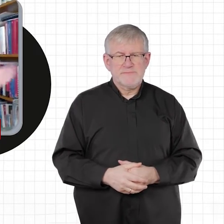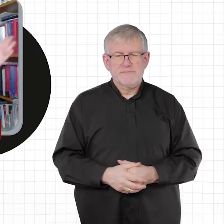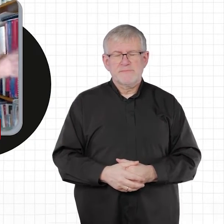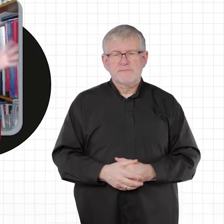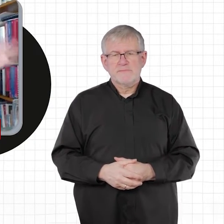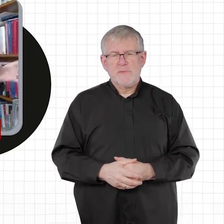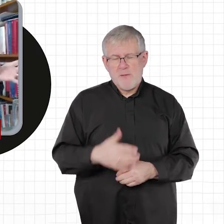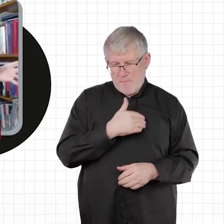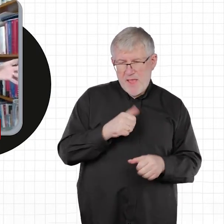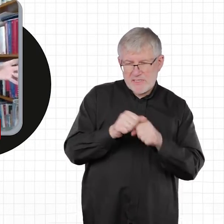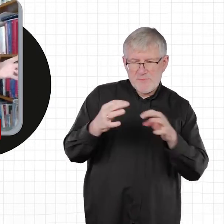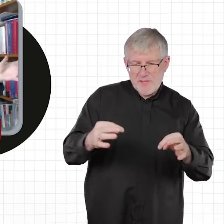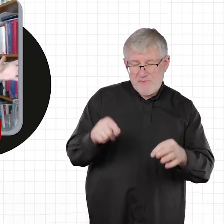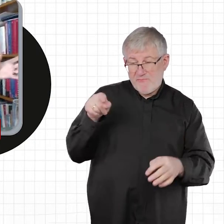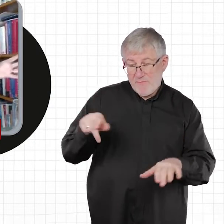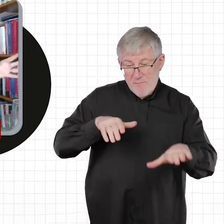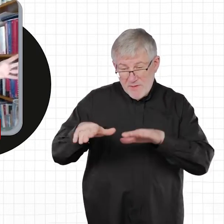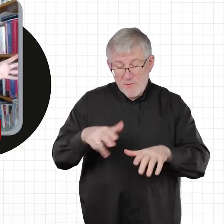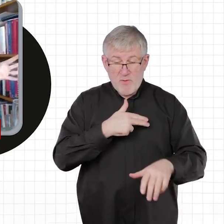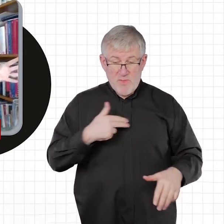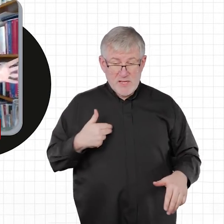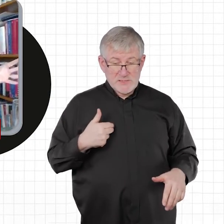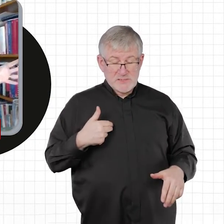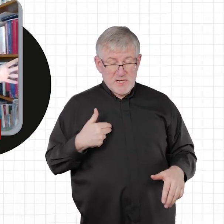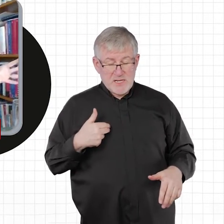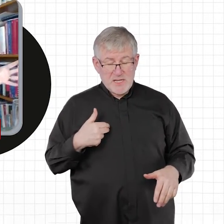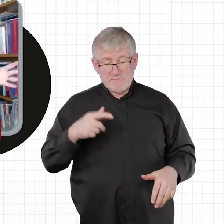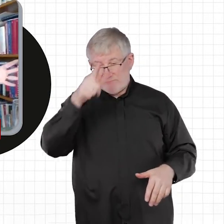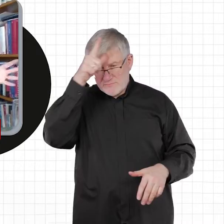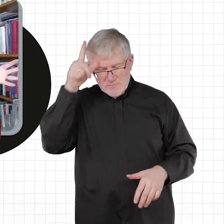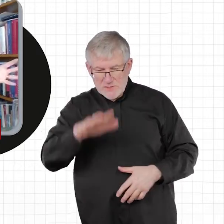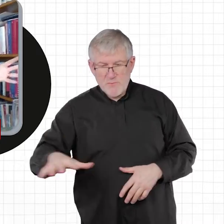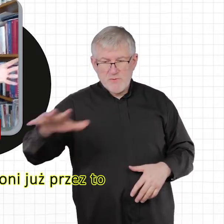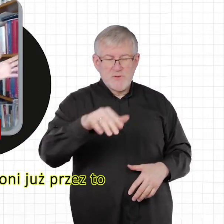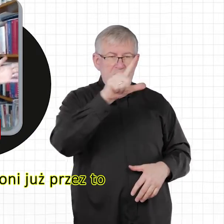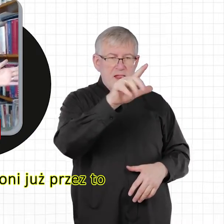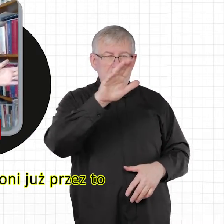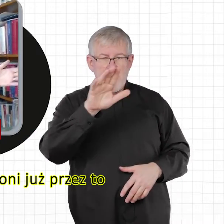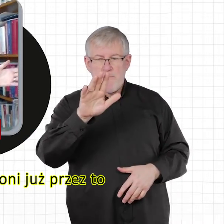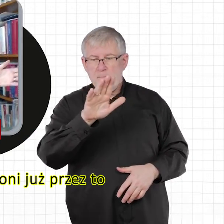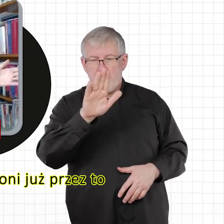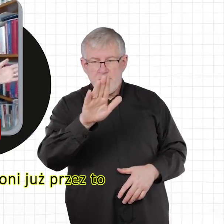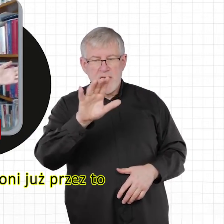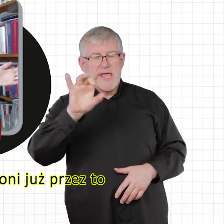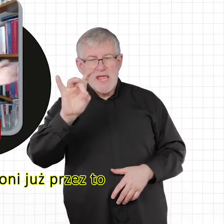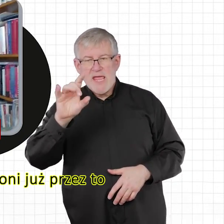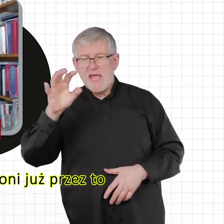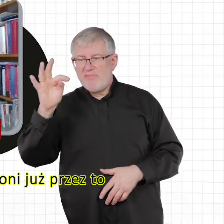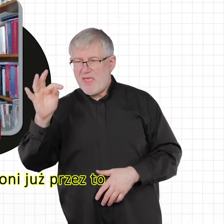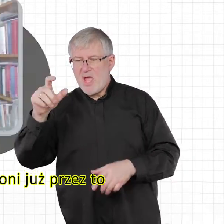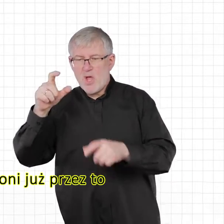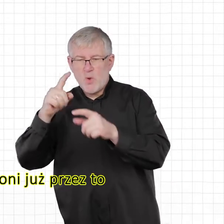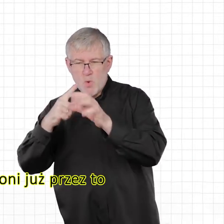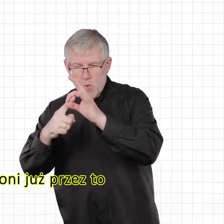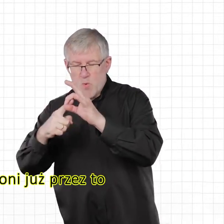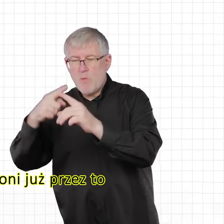that when another group comes and says, "Where is my space? Where are my rights?" They can actually point to say, "Well,